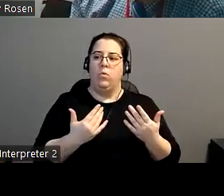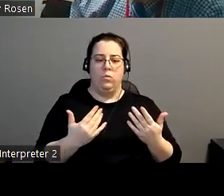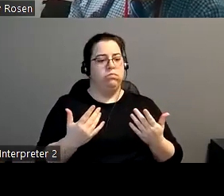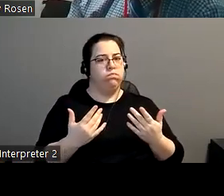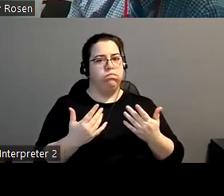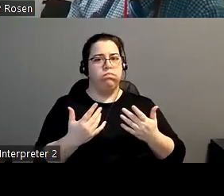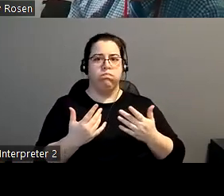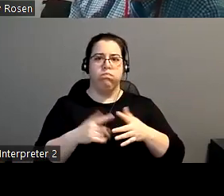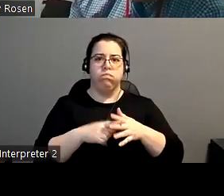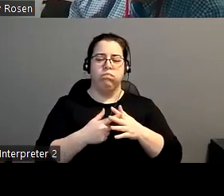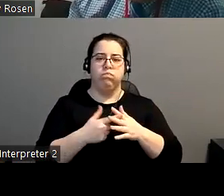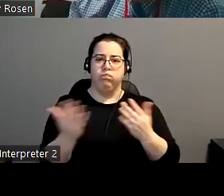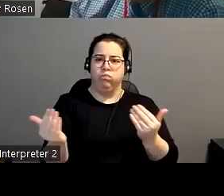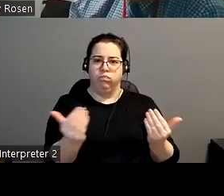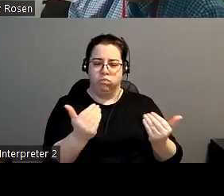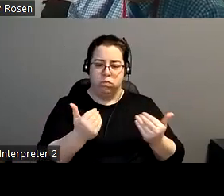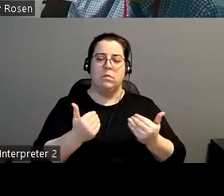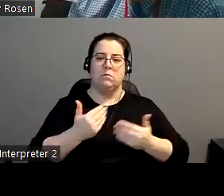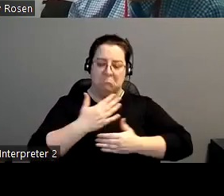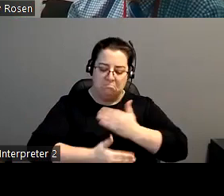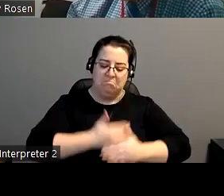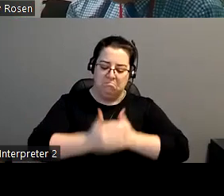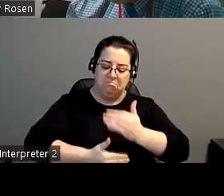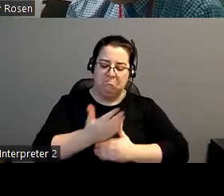I want to pause for a second, though.